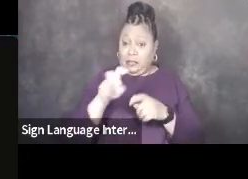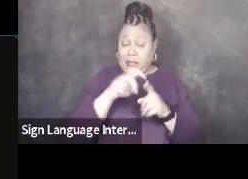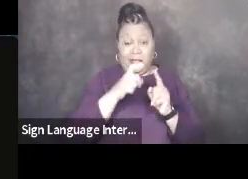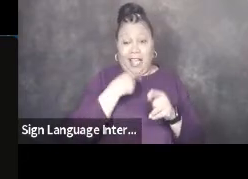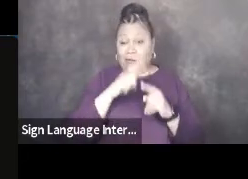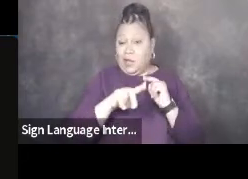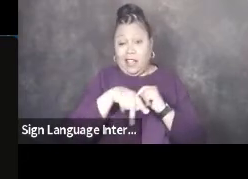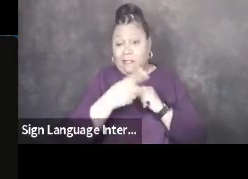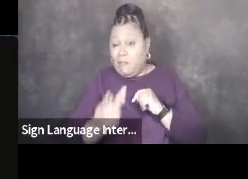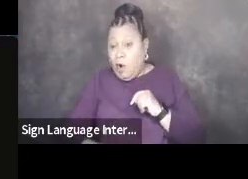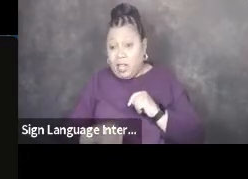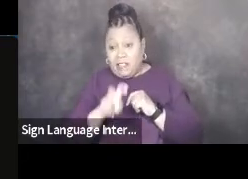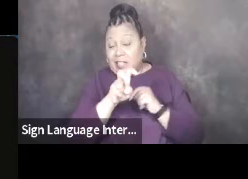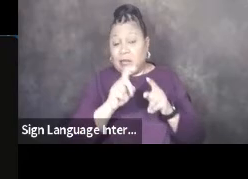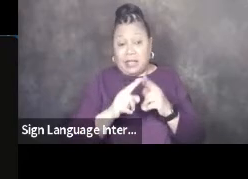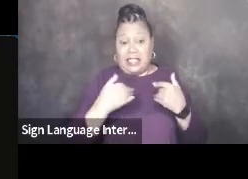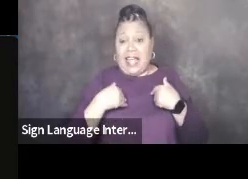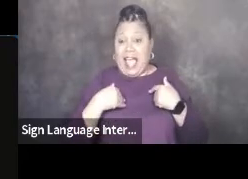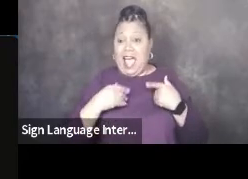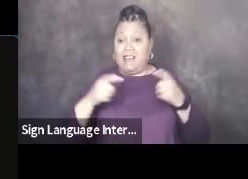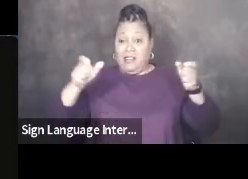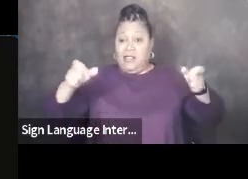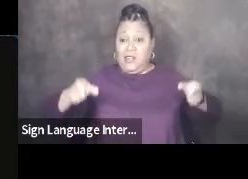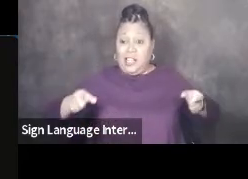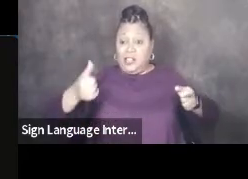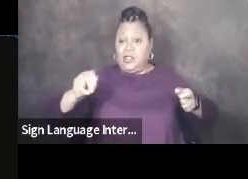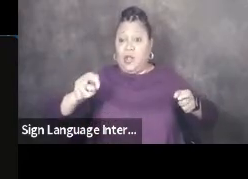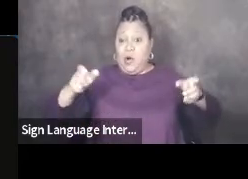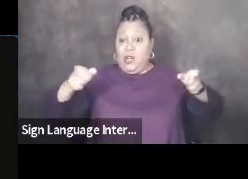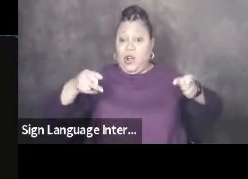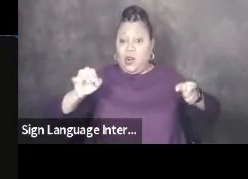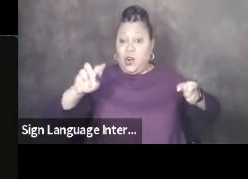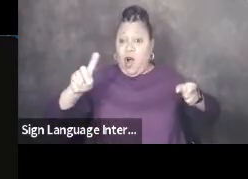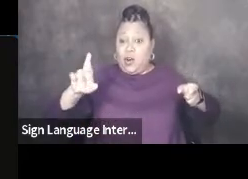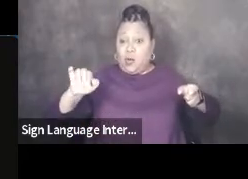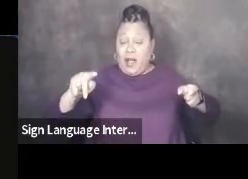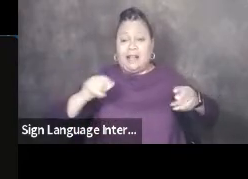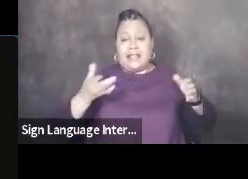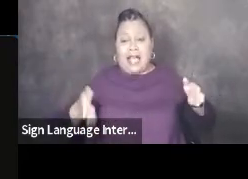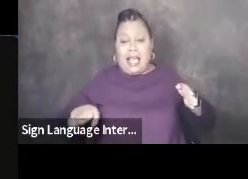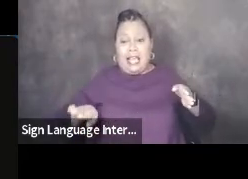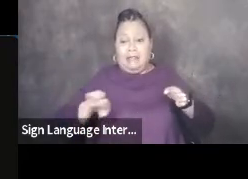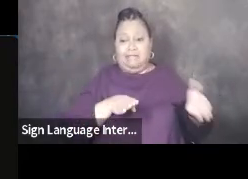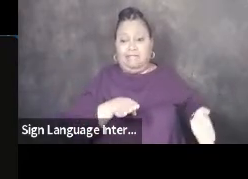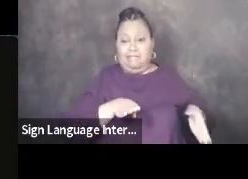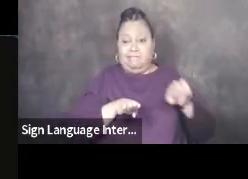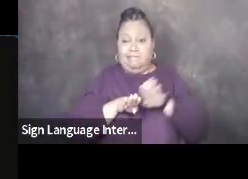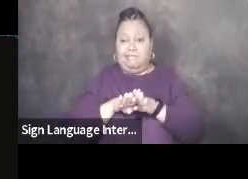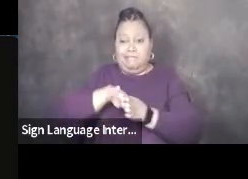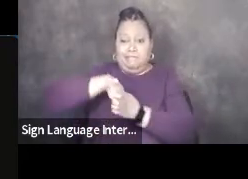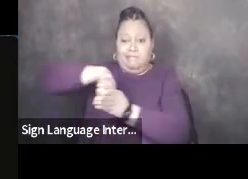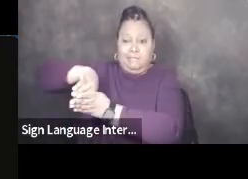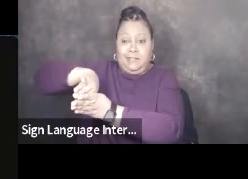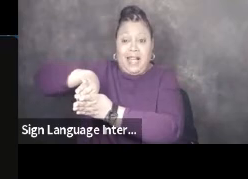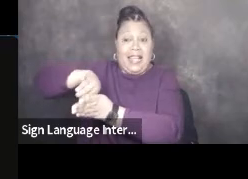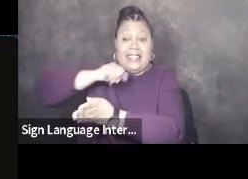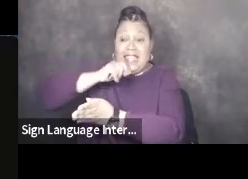really fall off of this because it does have guardrails. And it does fold up against the wall when not in use, so it